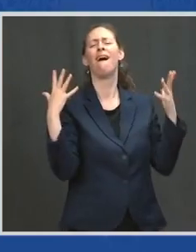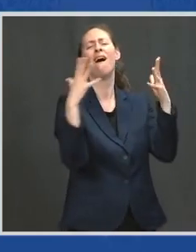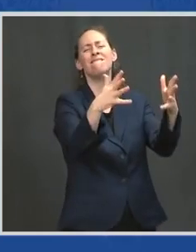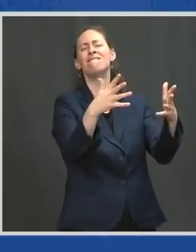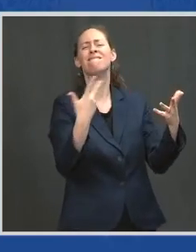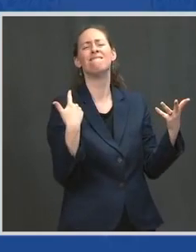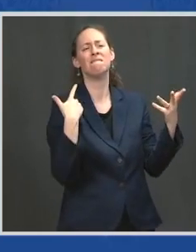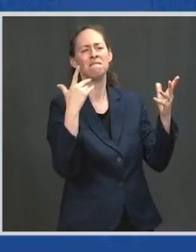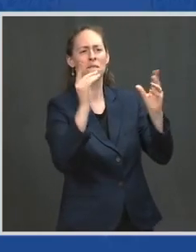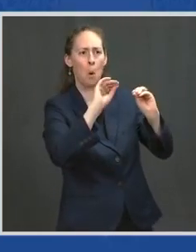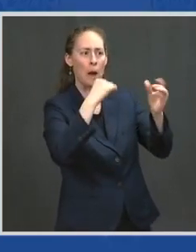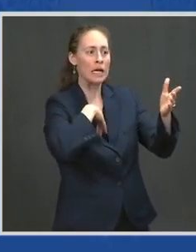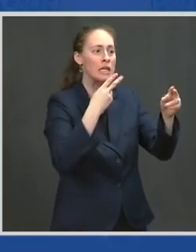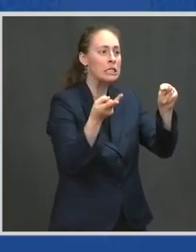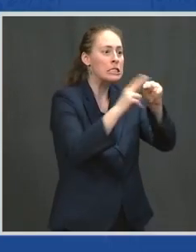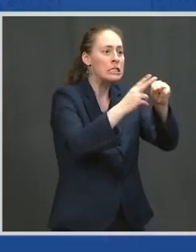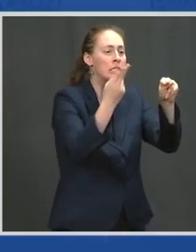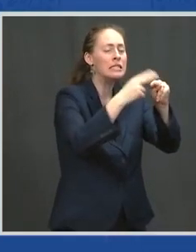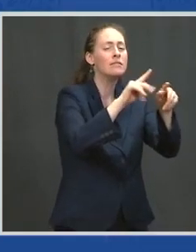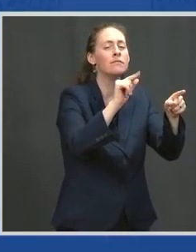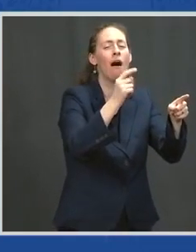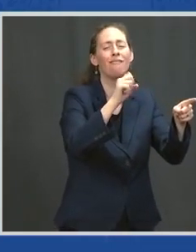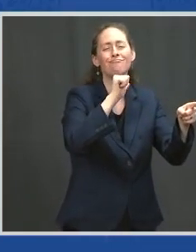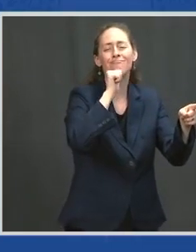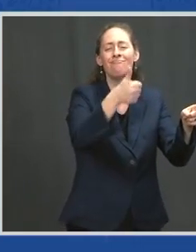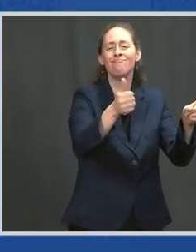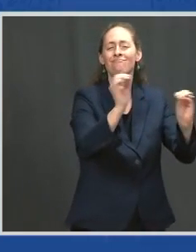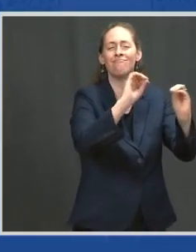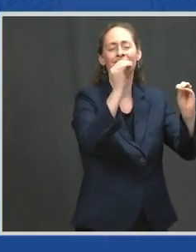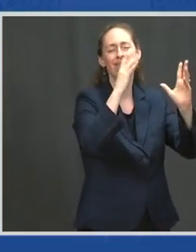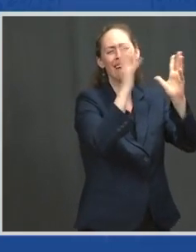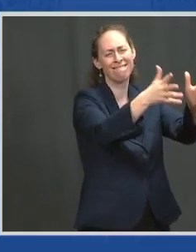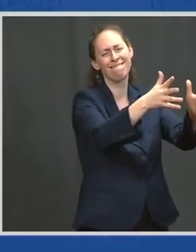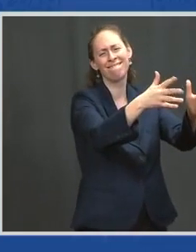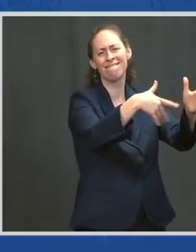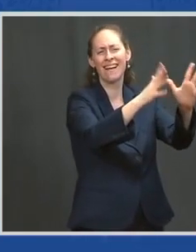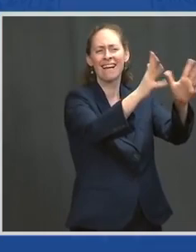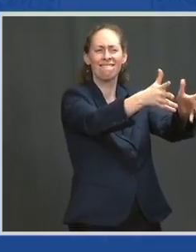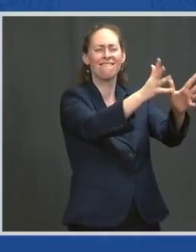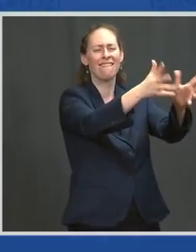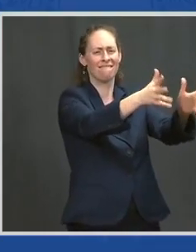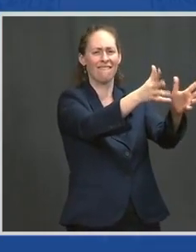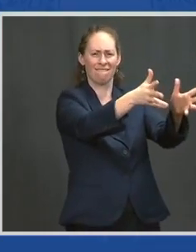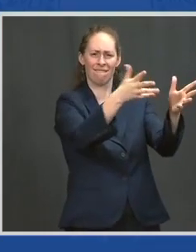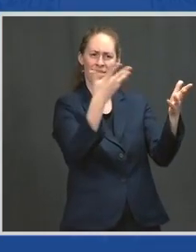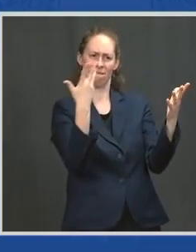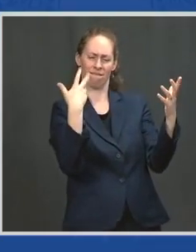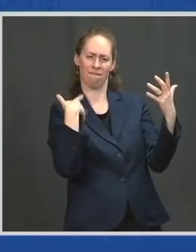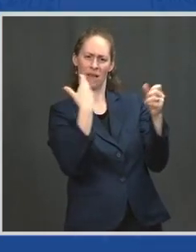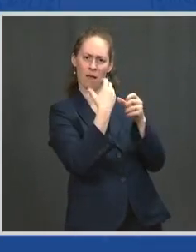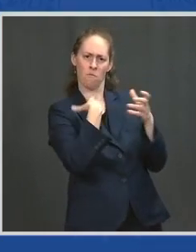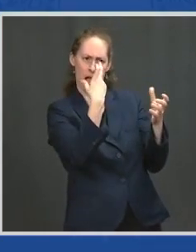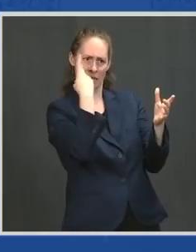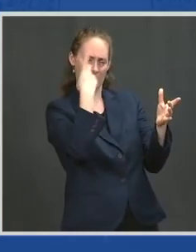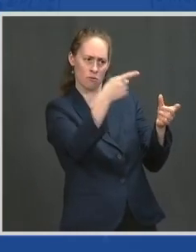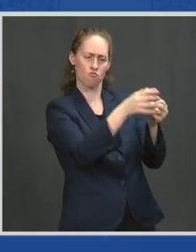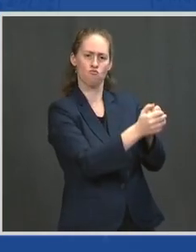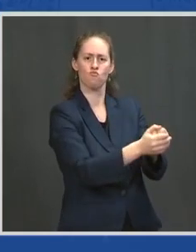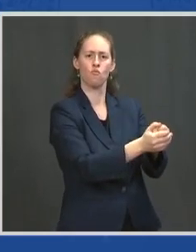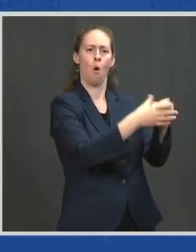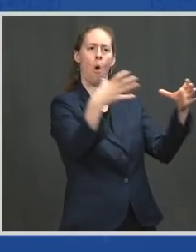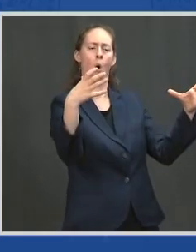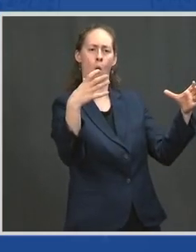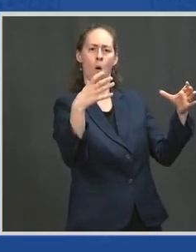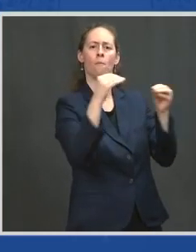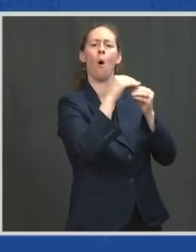the deficit by $2 trillion. It's about balancing the system and growing the economy. It would mean wealthy investors no